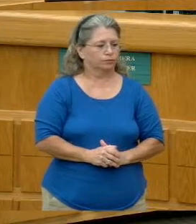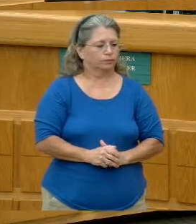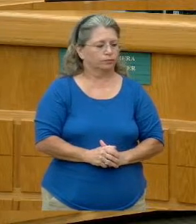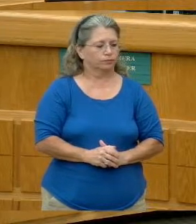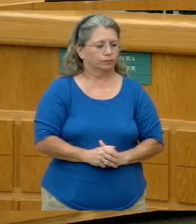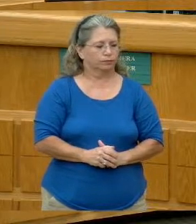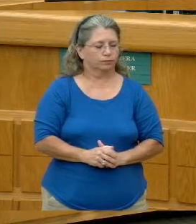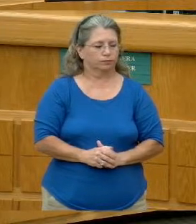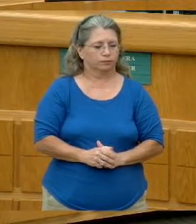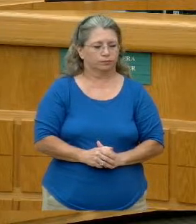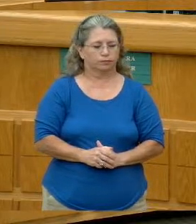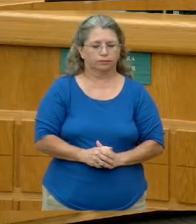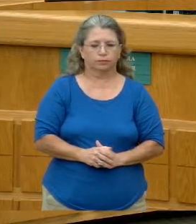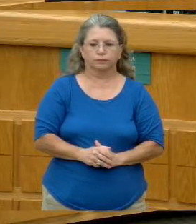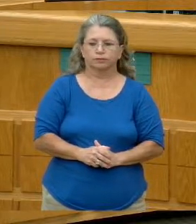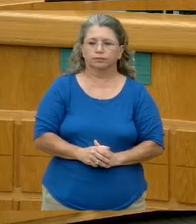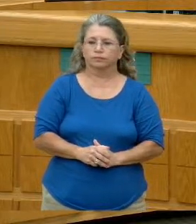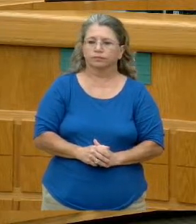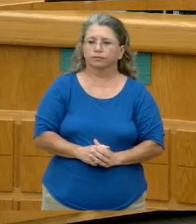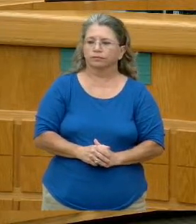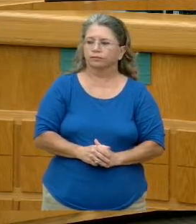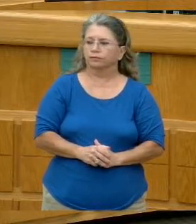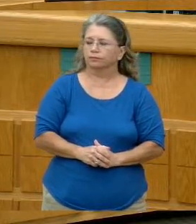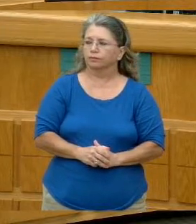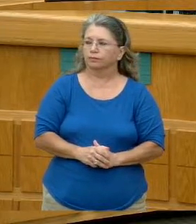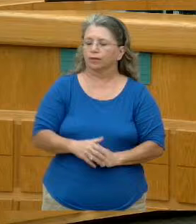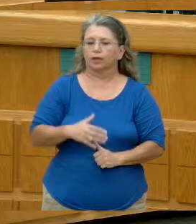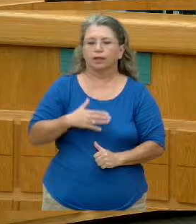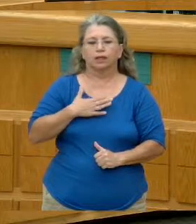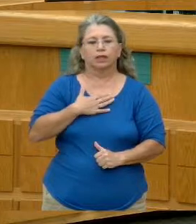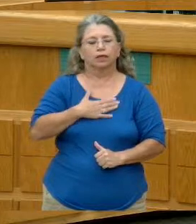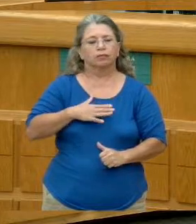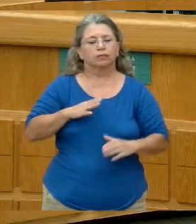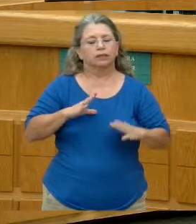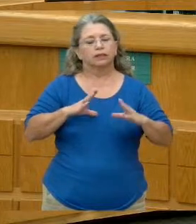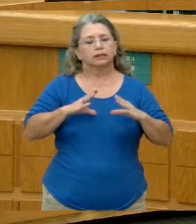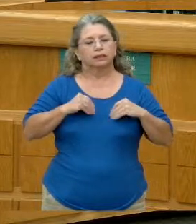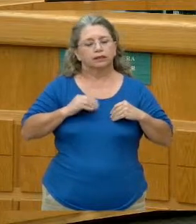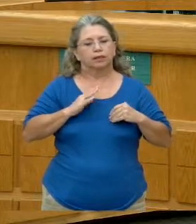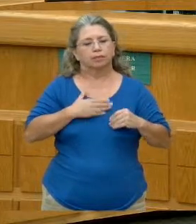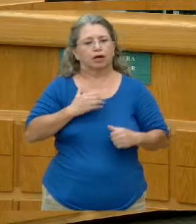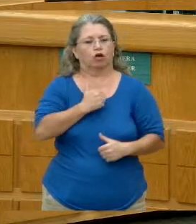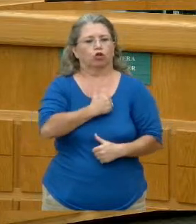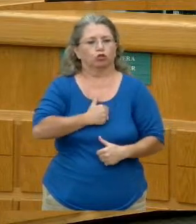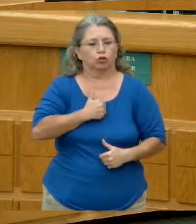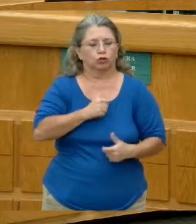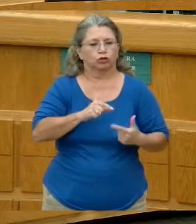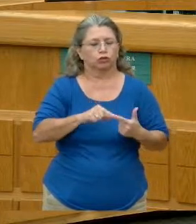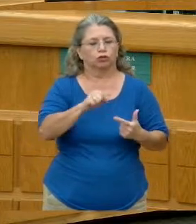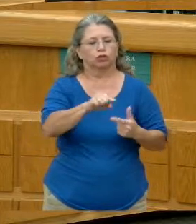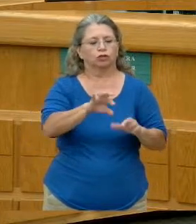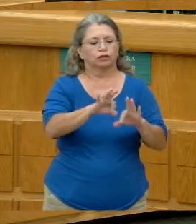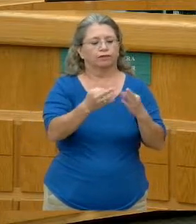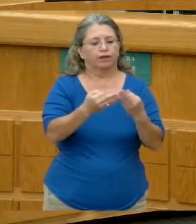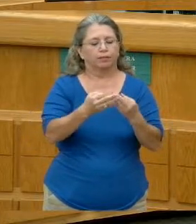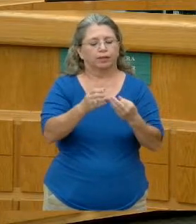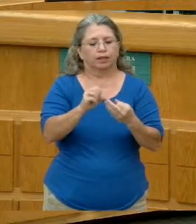enfermo a una guardería. Please accept our condolences to the families of the 8